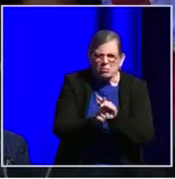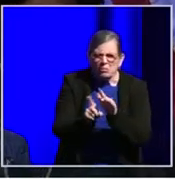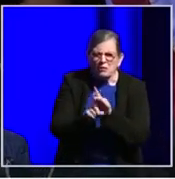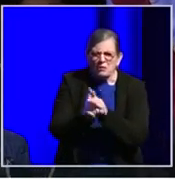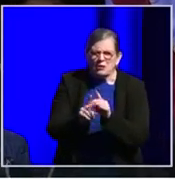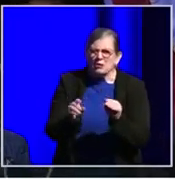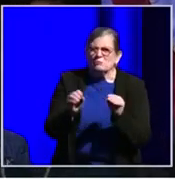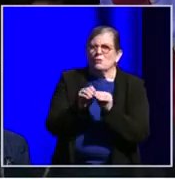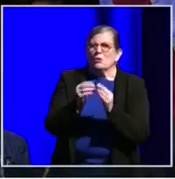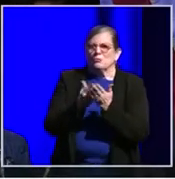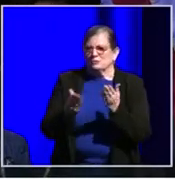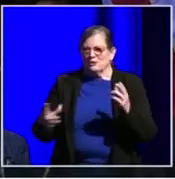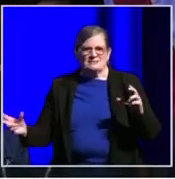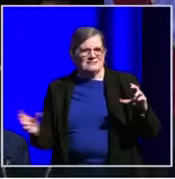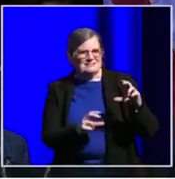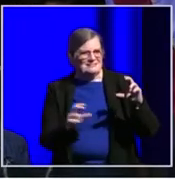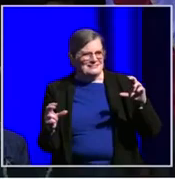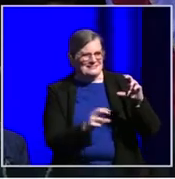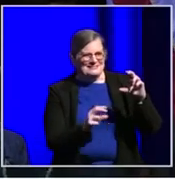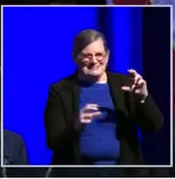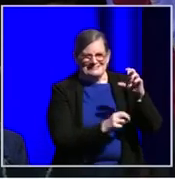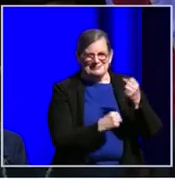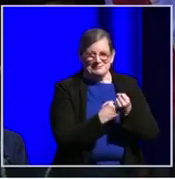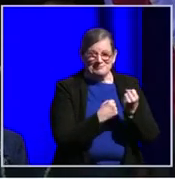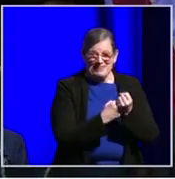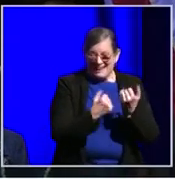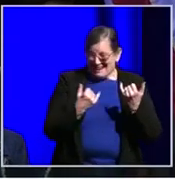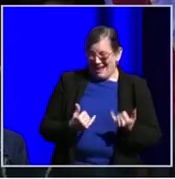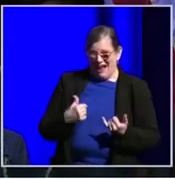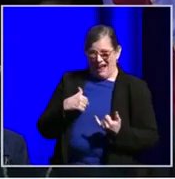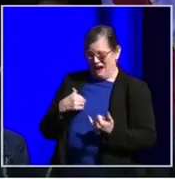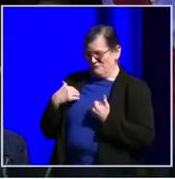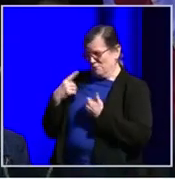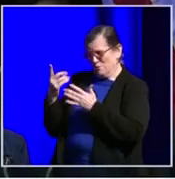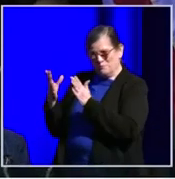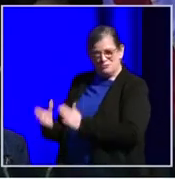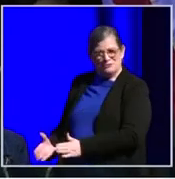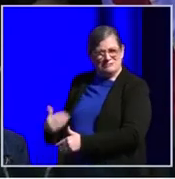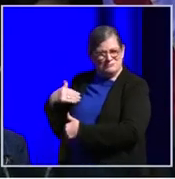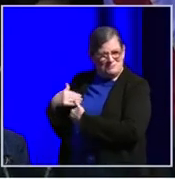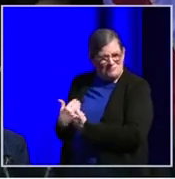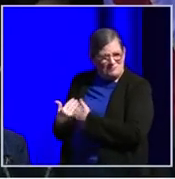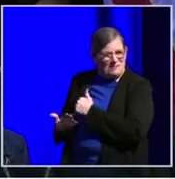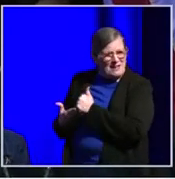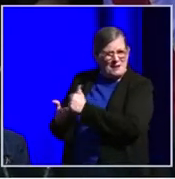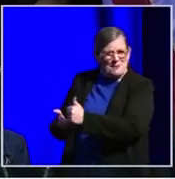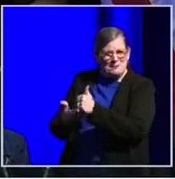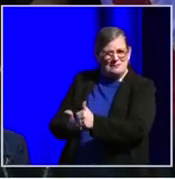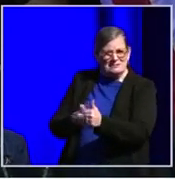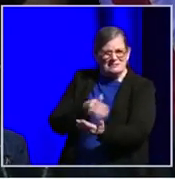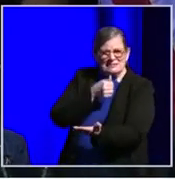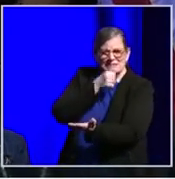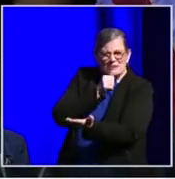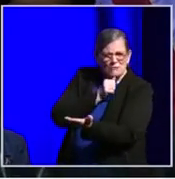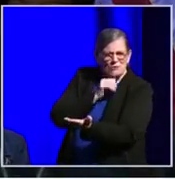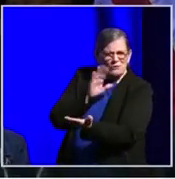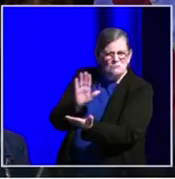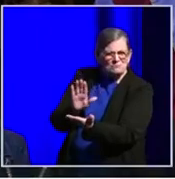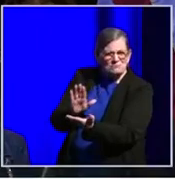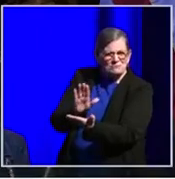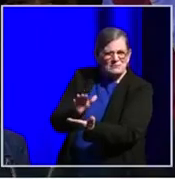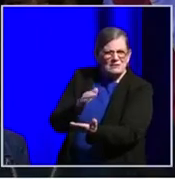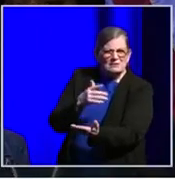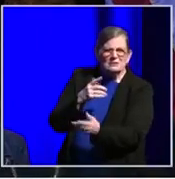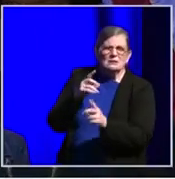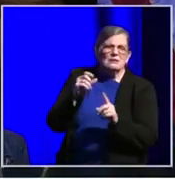we now have a dedicated person at District Bridges engaging those suffering from substance use disorder, and it's working. In the first